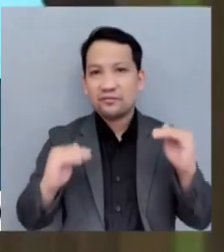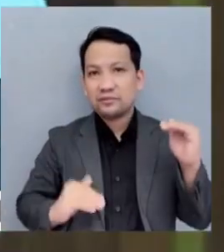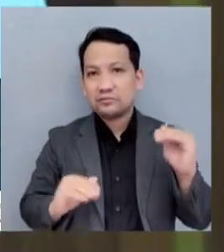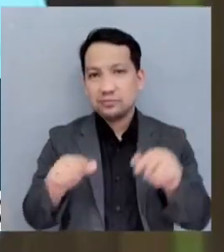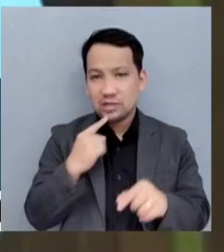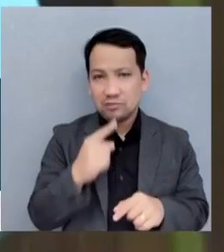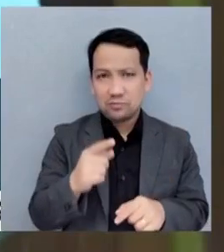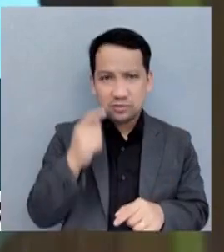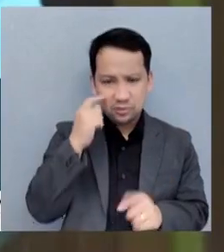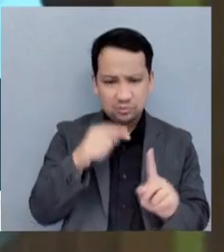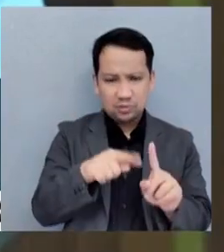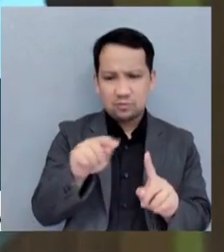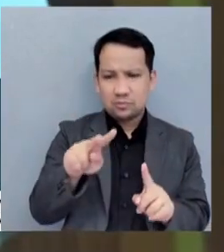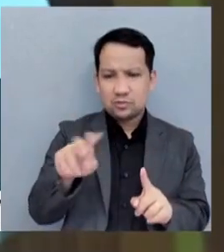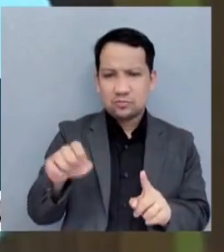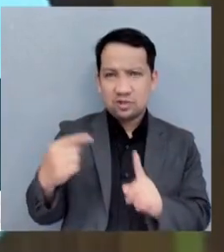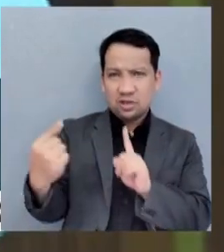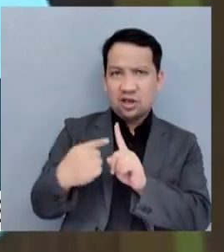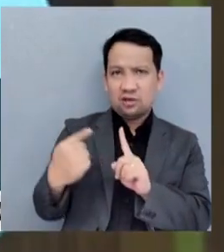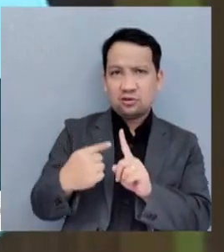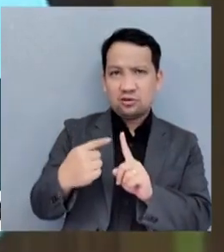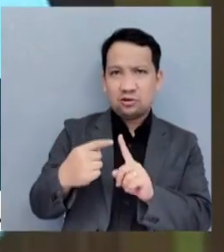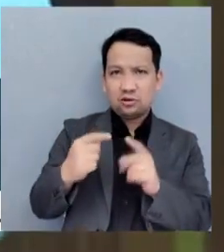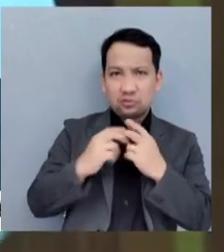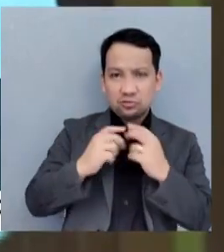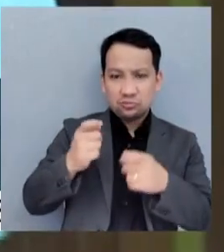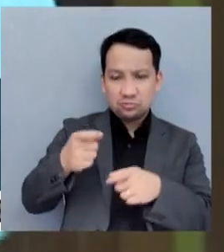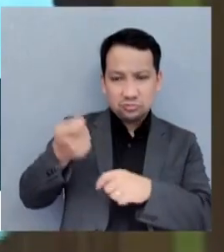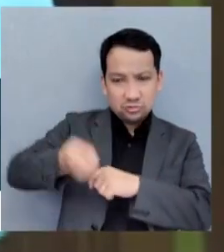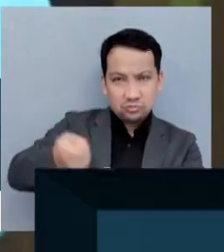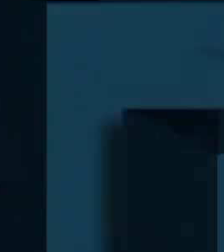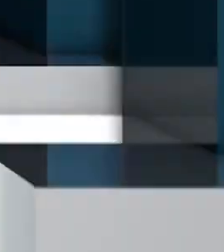is now being subjected to trial by publicity.